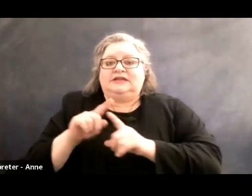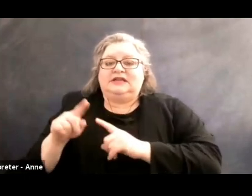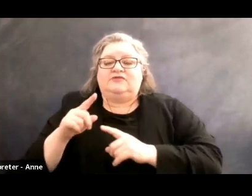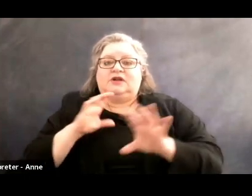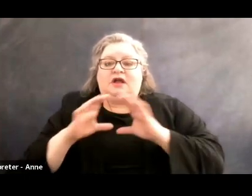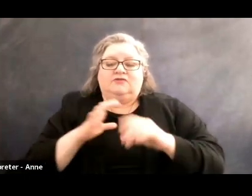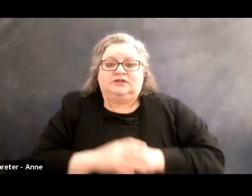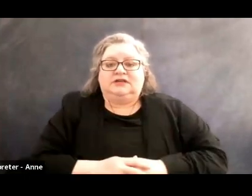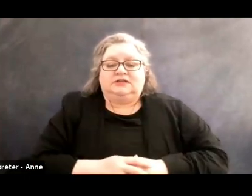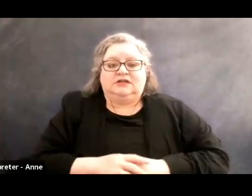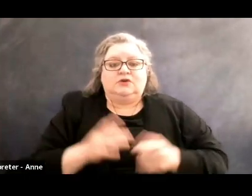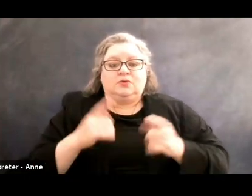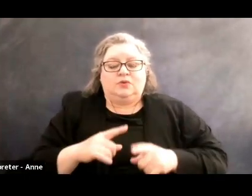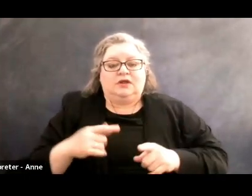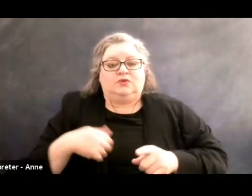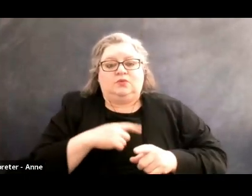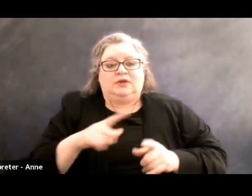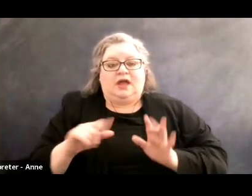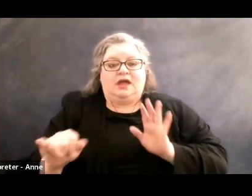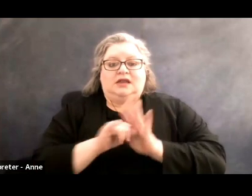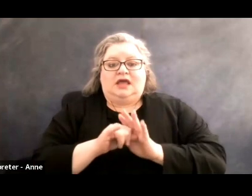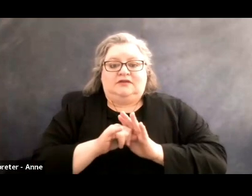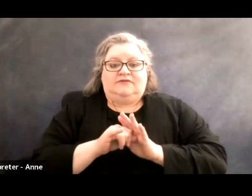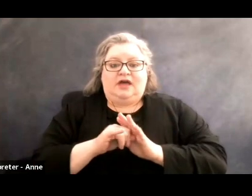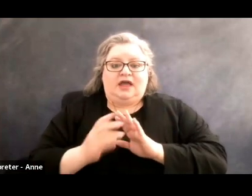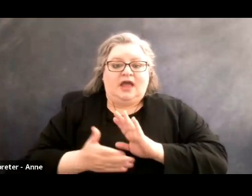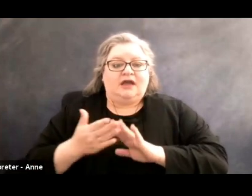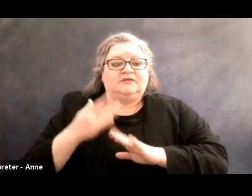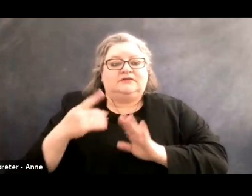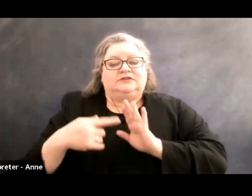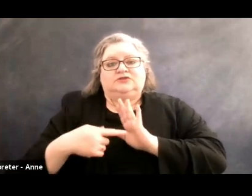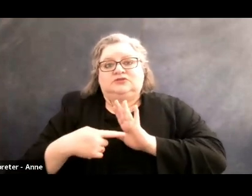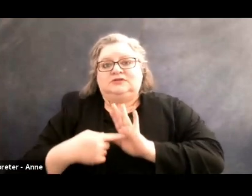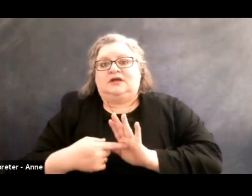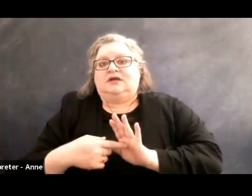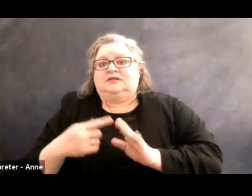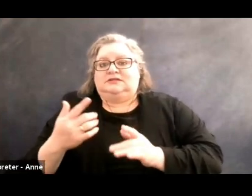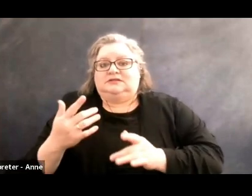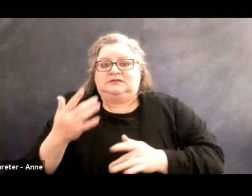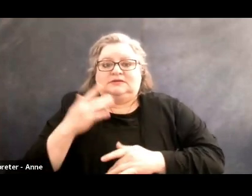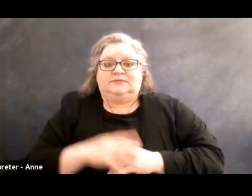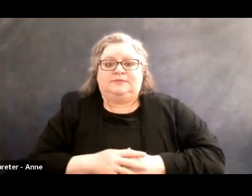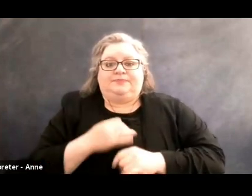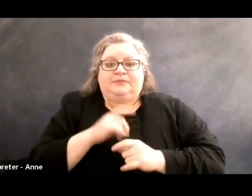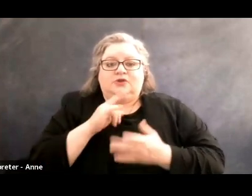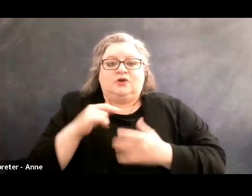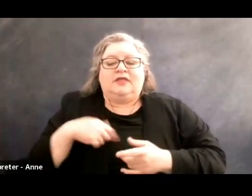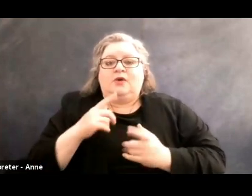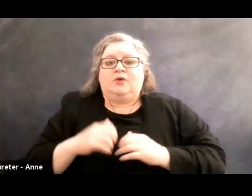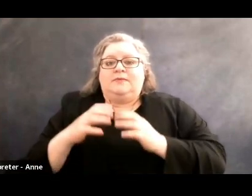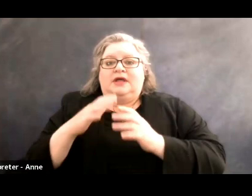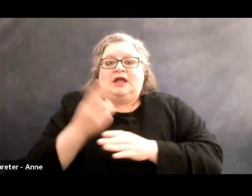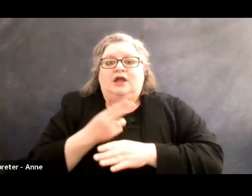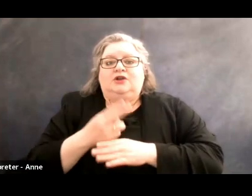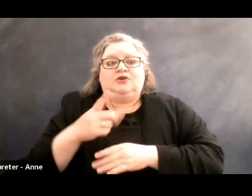conversation. We want to identify activations and signs and symptoms. We want to make sure that we're building and using